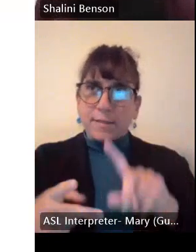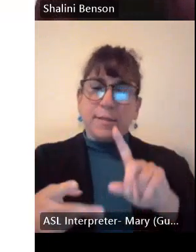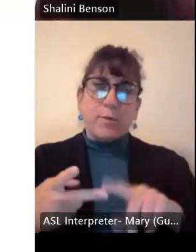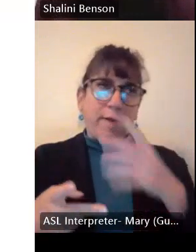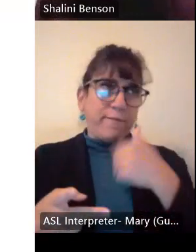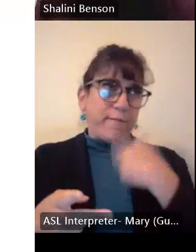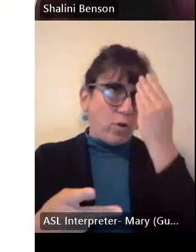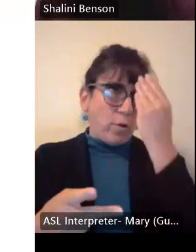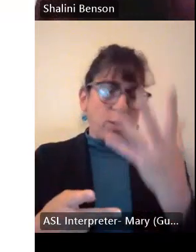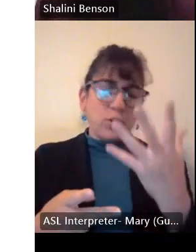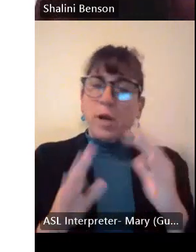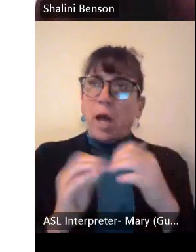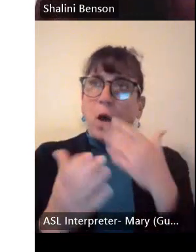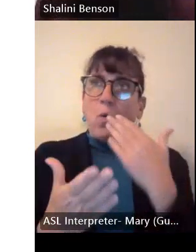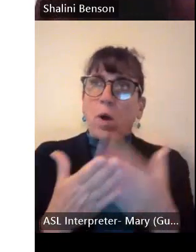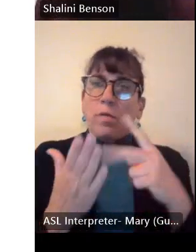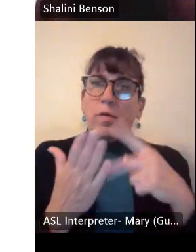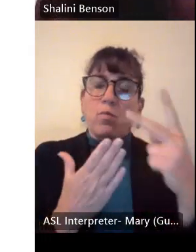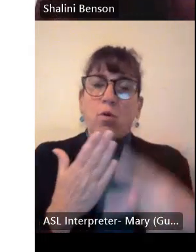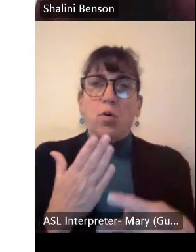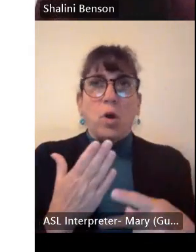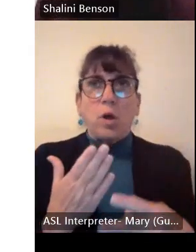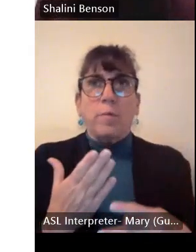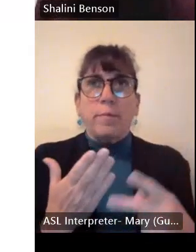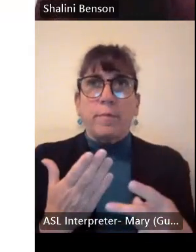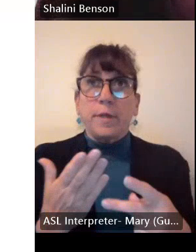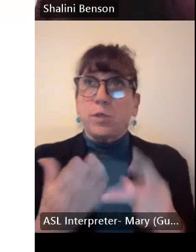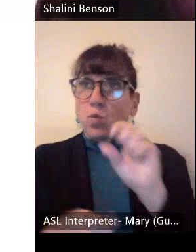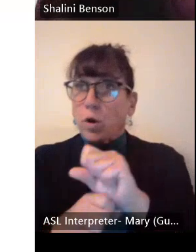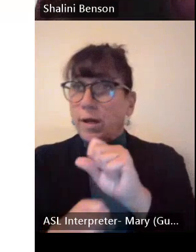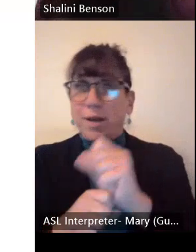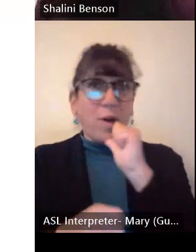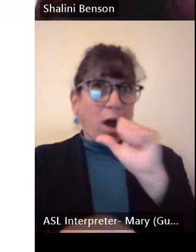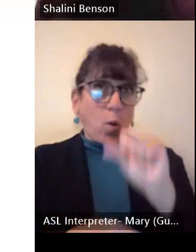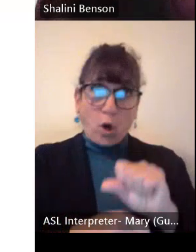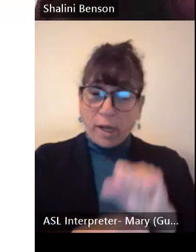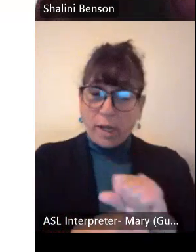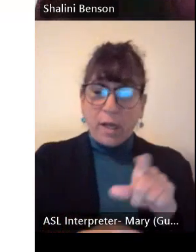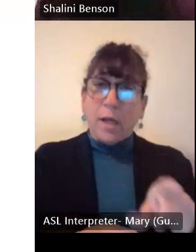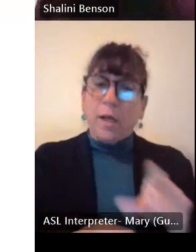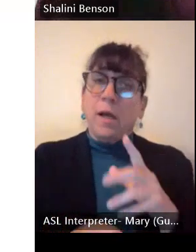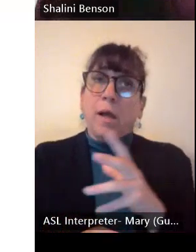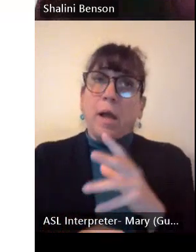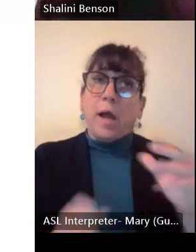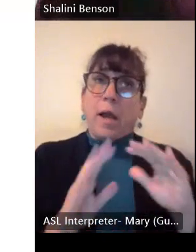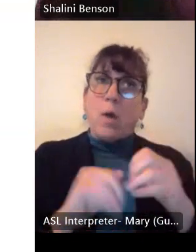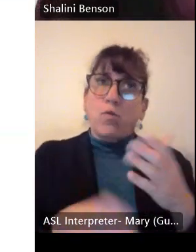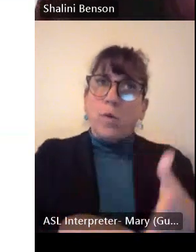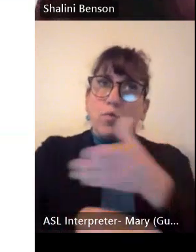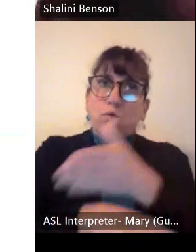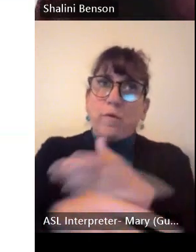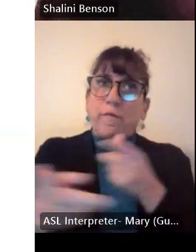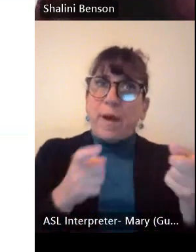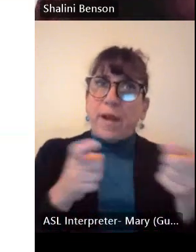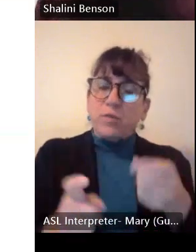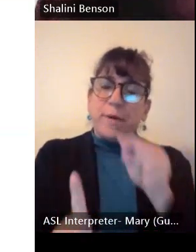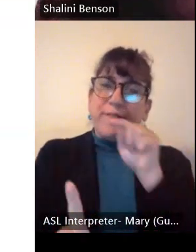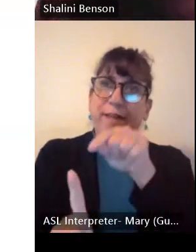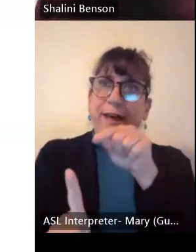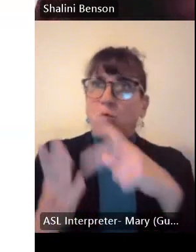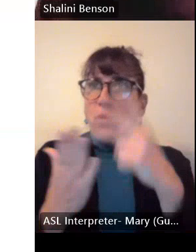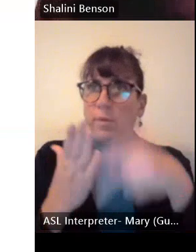information on how well a program is or is not working, and how to improve the management of that program. It's going to